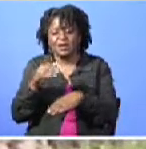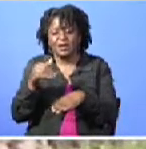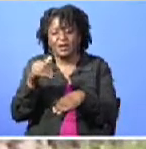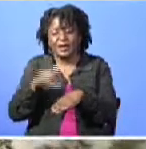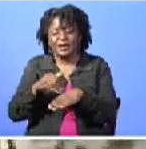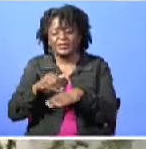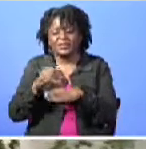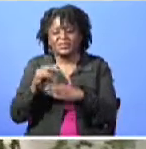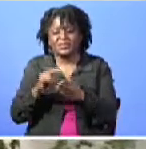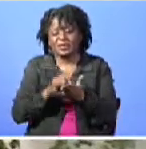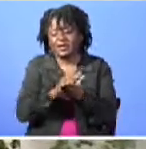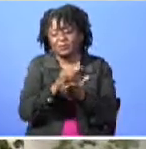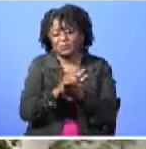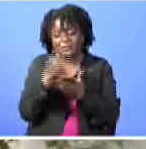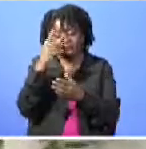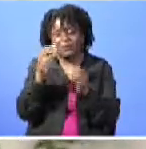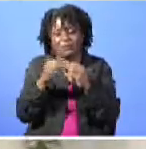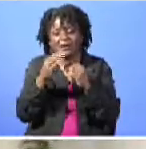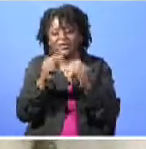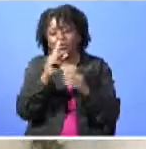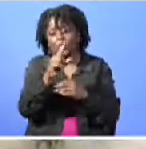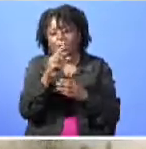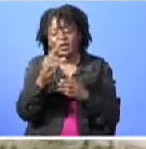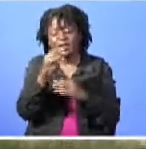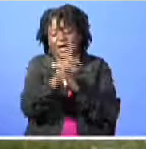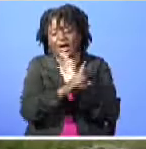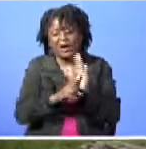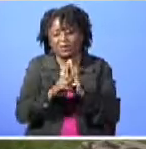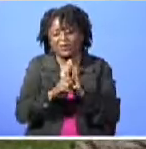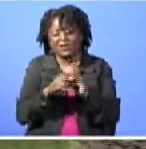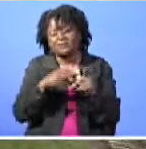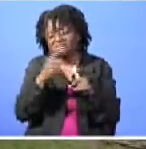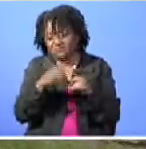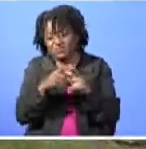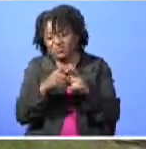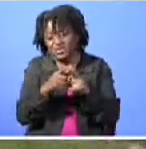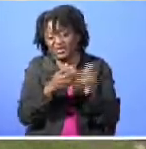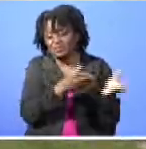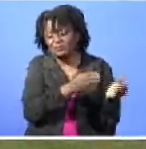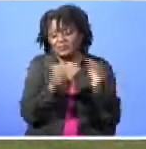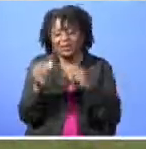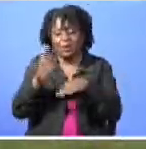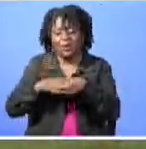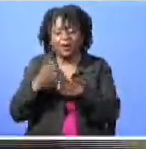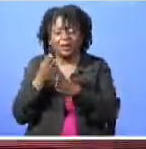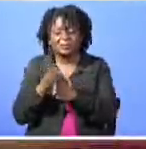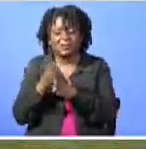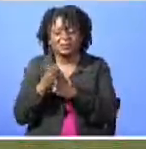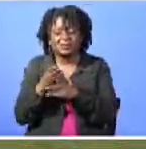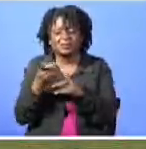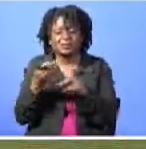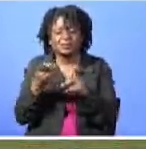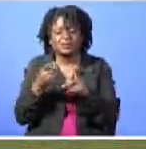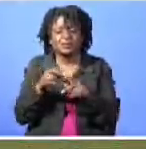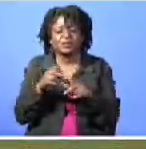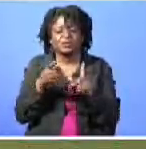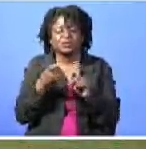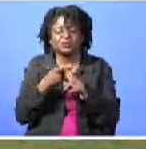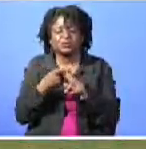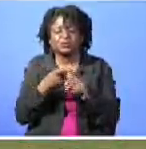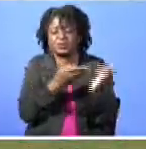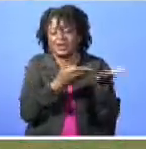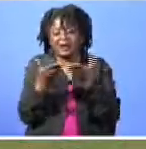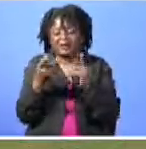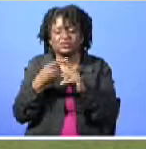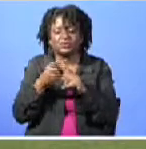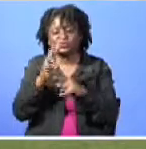were escorted onto buses by members of the Royal Bahamas Police Force to government-issued quarantine facilities. Now, we managed